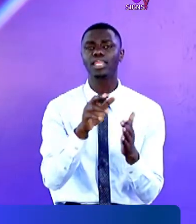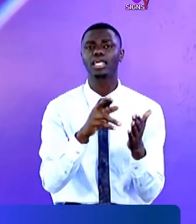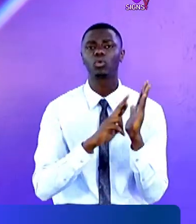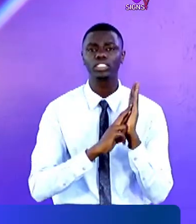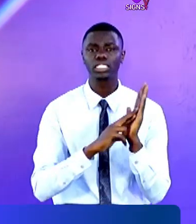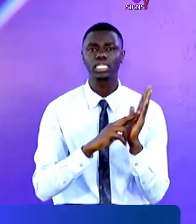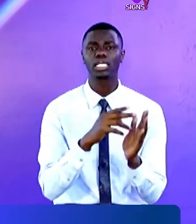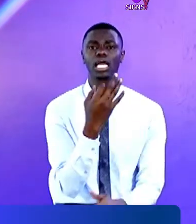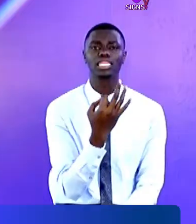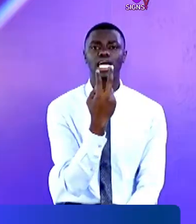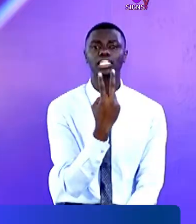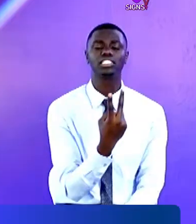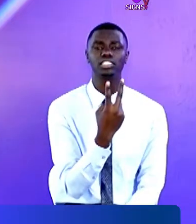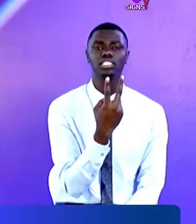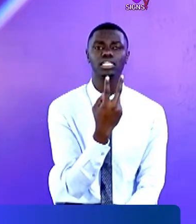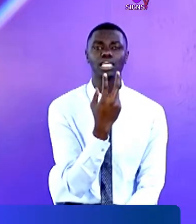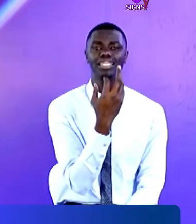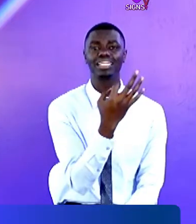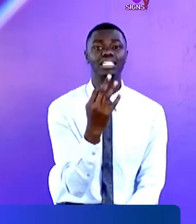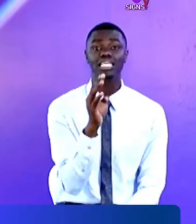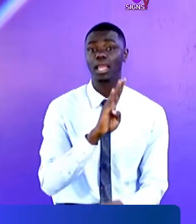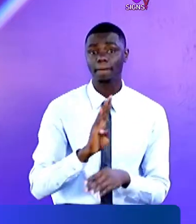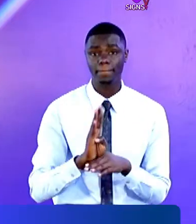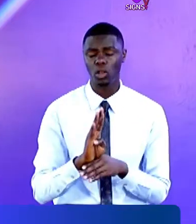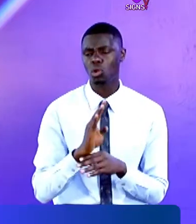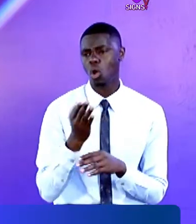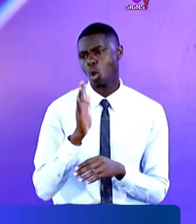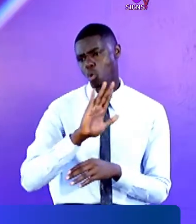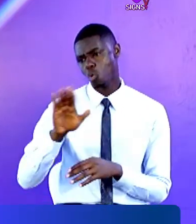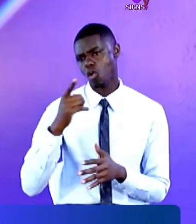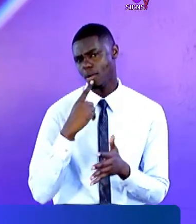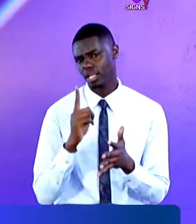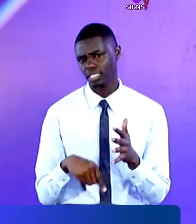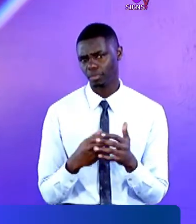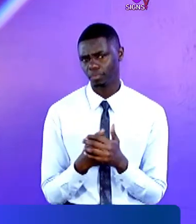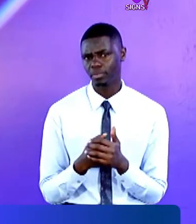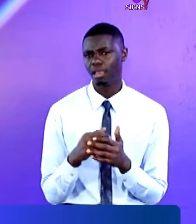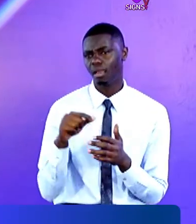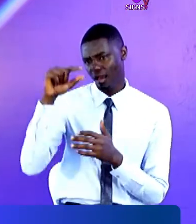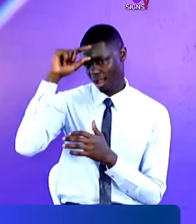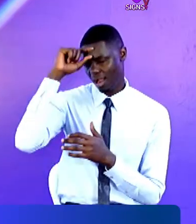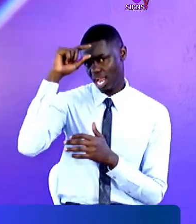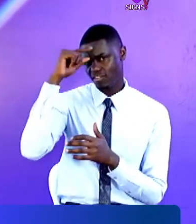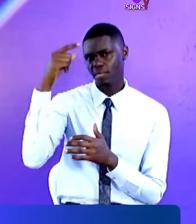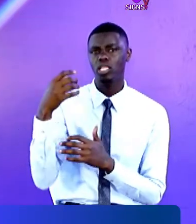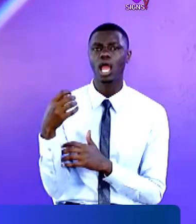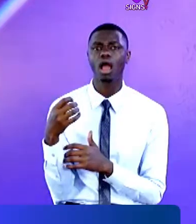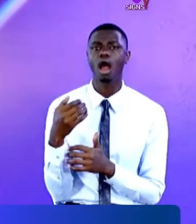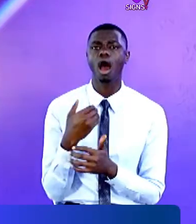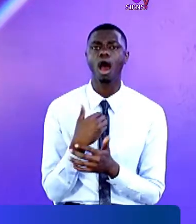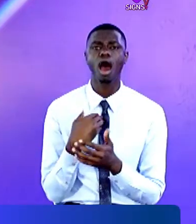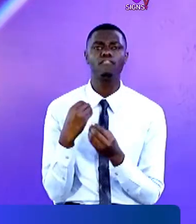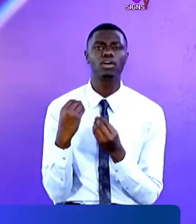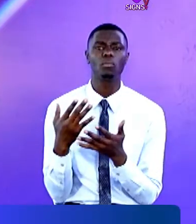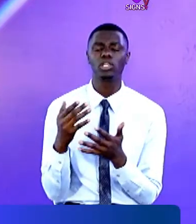of unclaimed medical bills, you go back and says, how much does the government hold in terms of pending